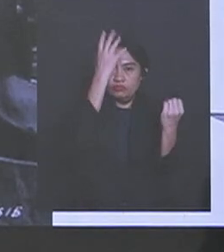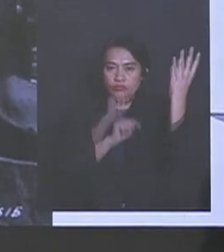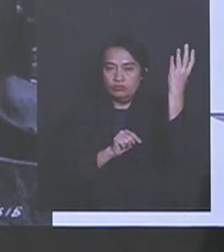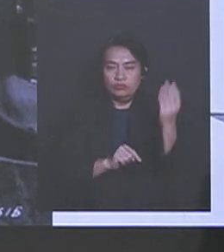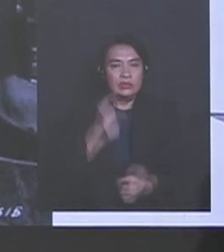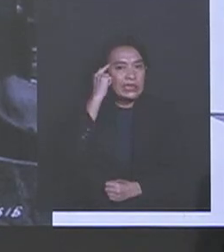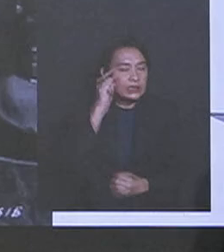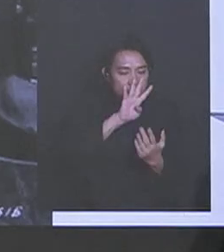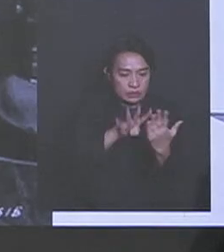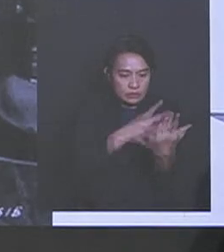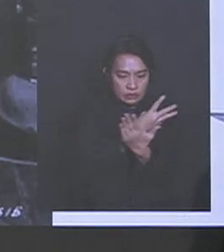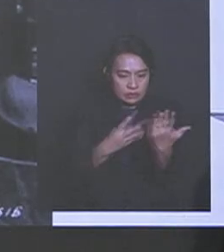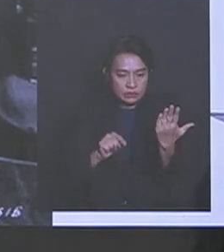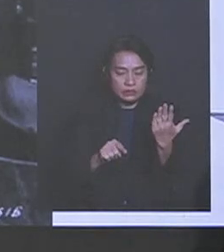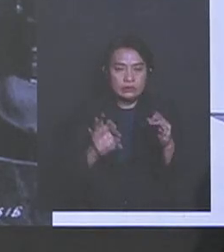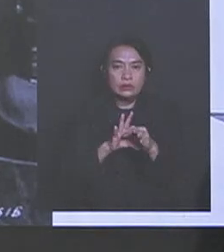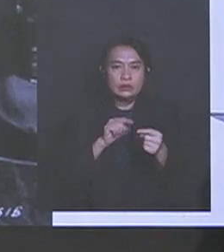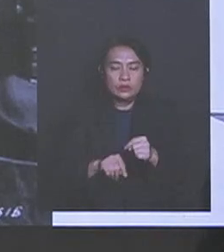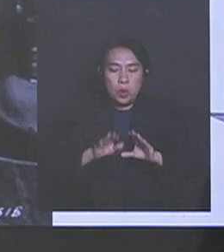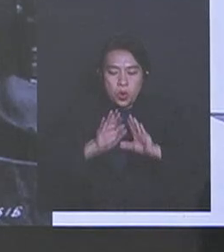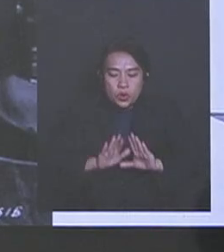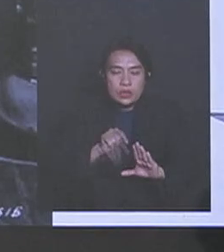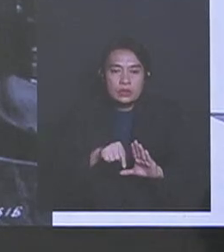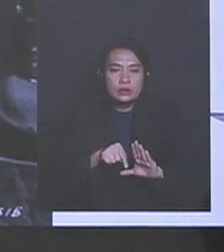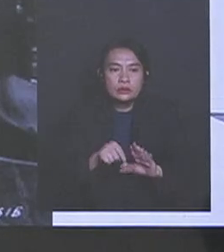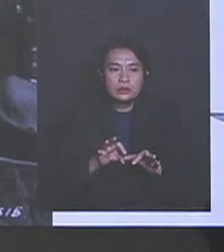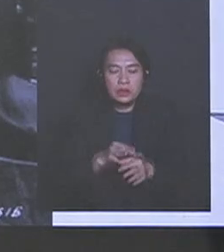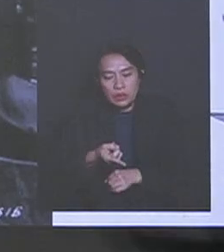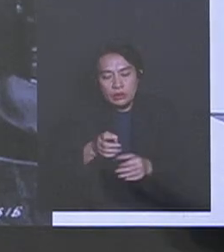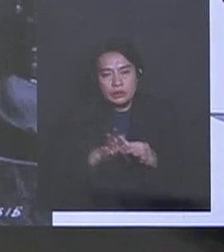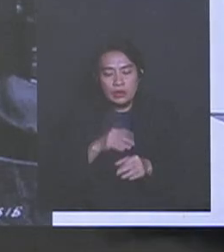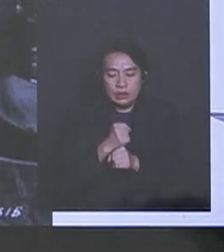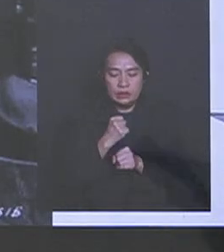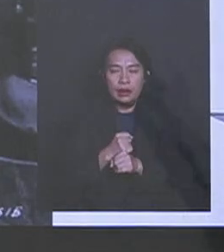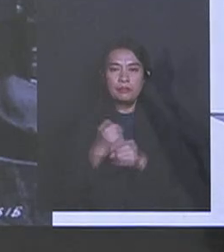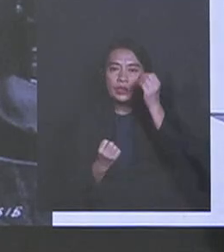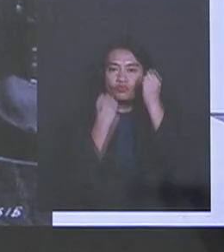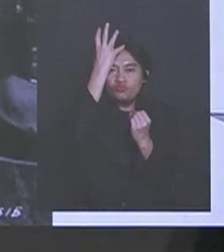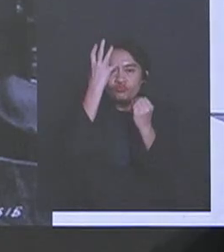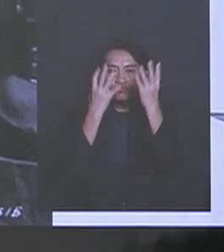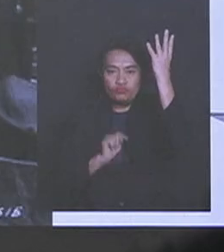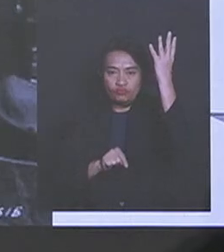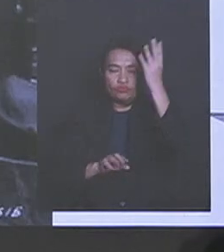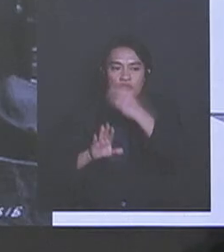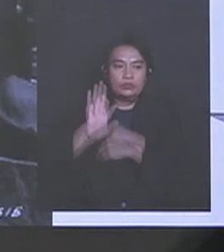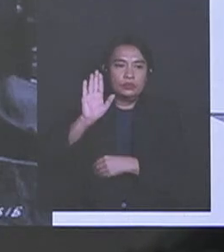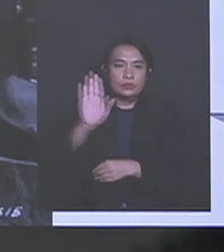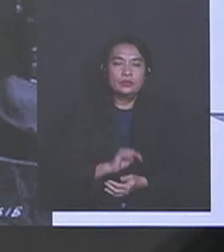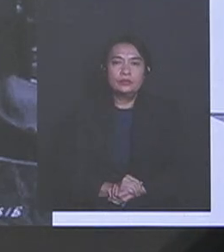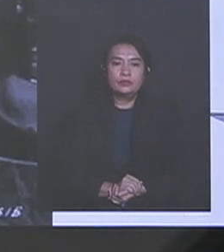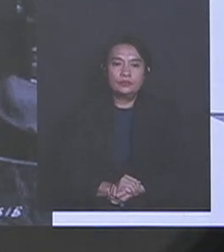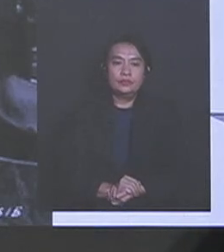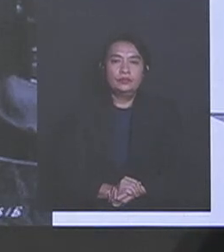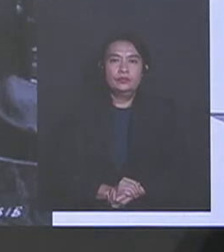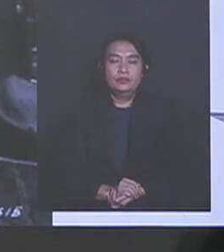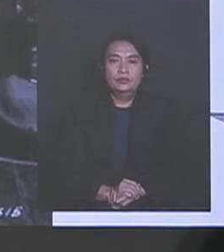that structure and the High Line to happen, and the development around it. History, Robert Moses, again, I keep mentioning this guy's name, quite a